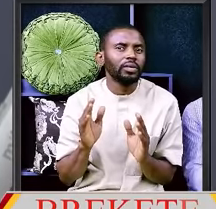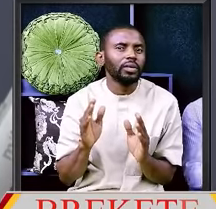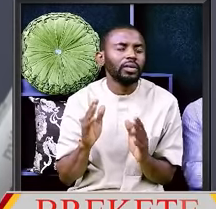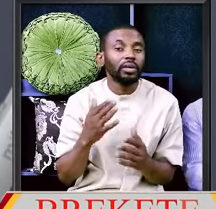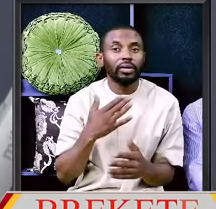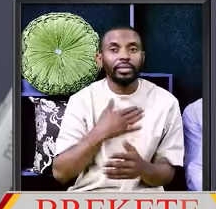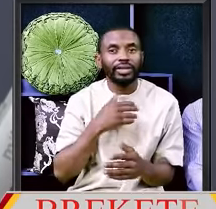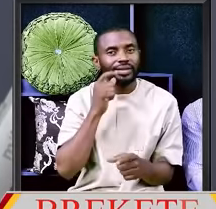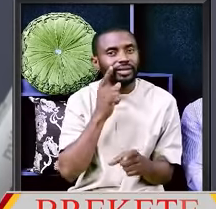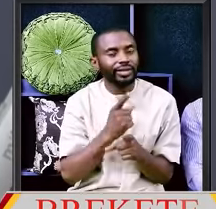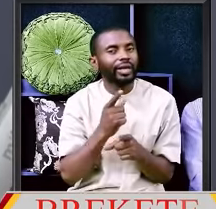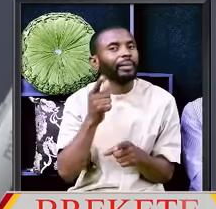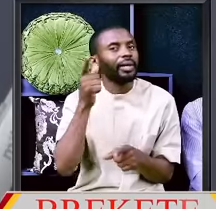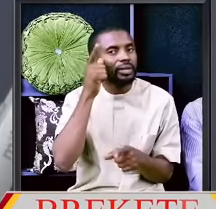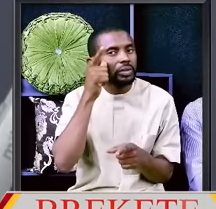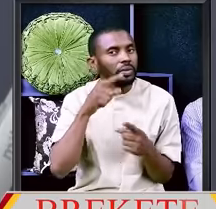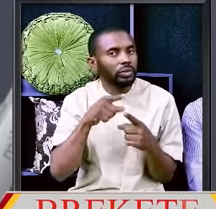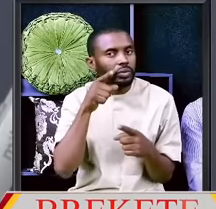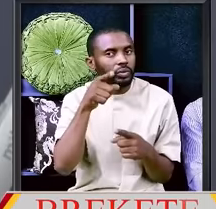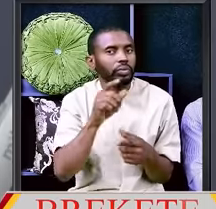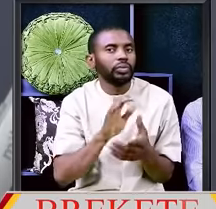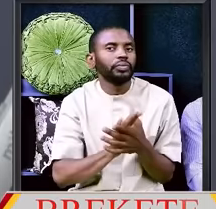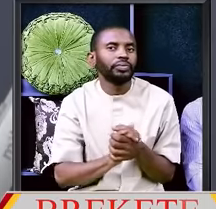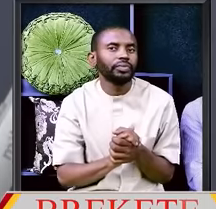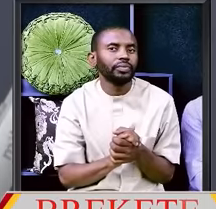My sister, I'm listening to you.